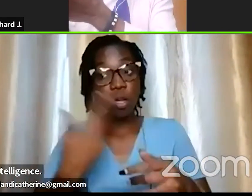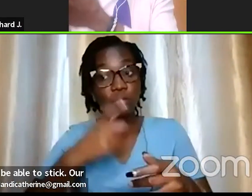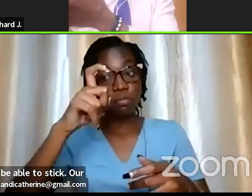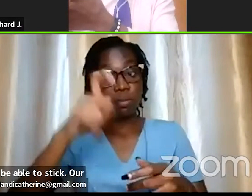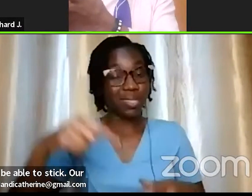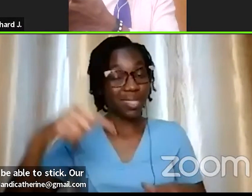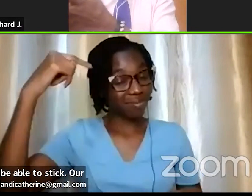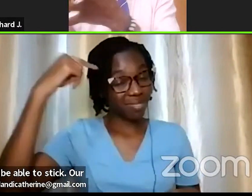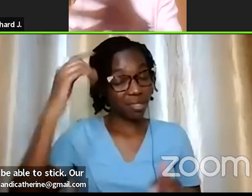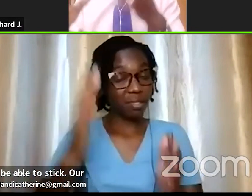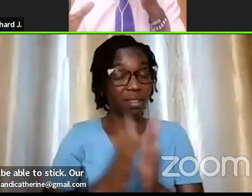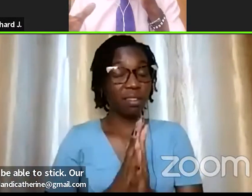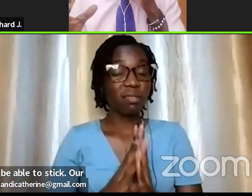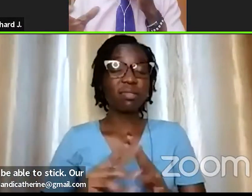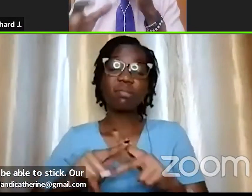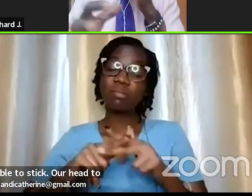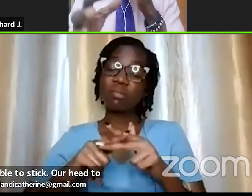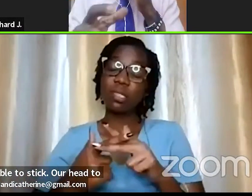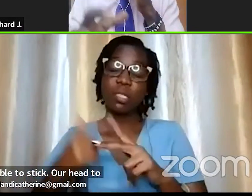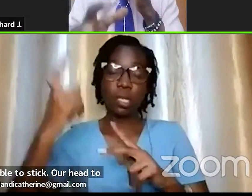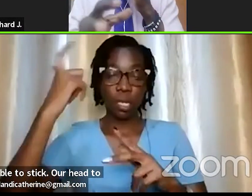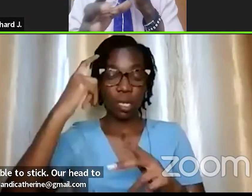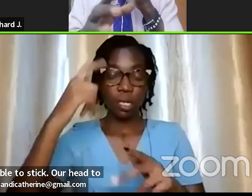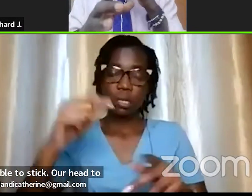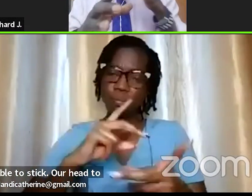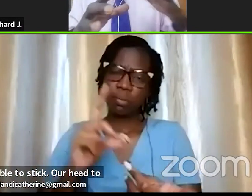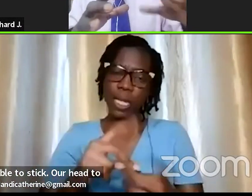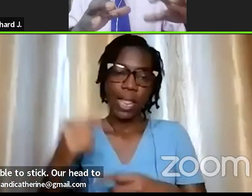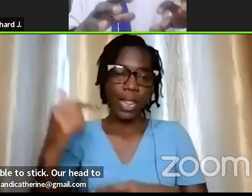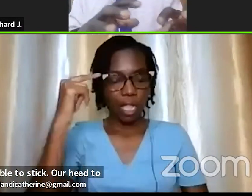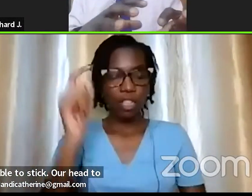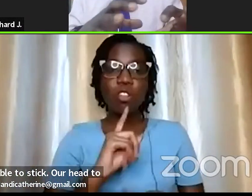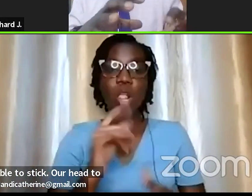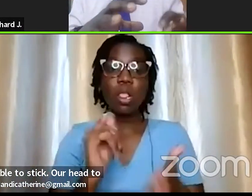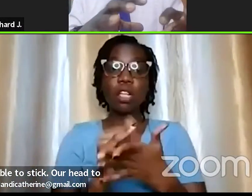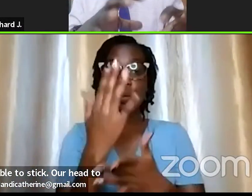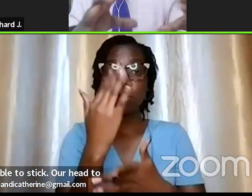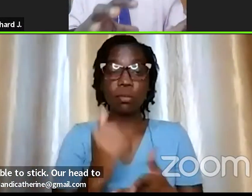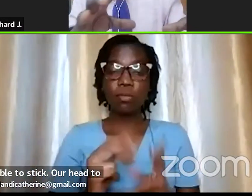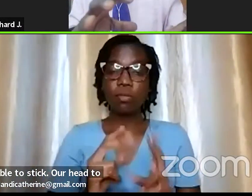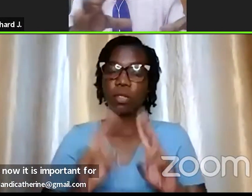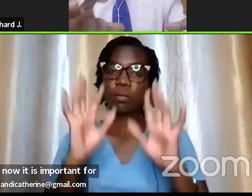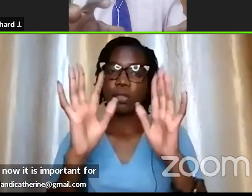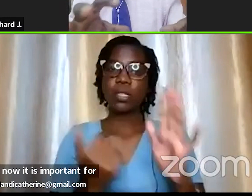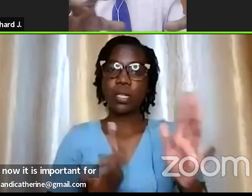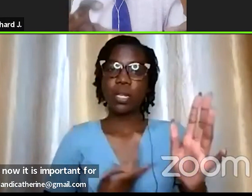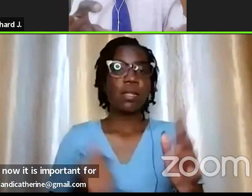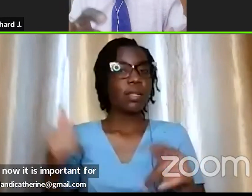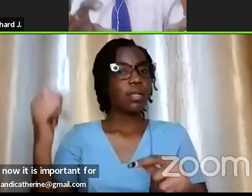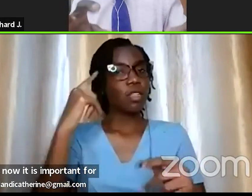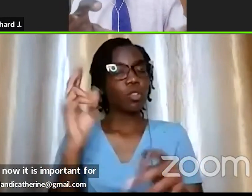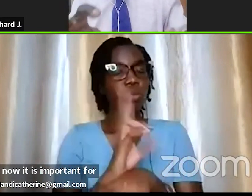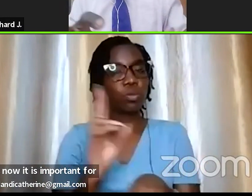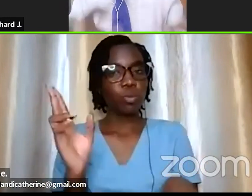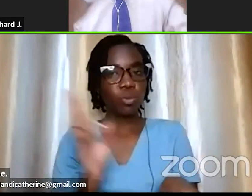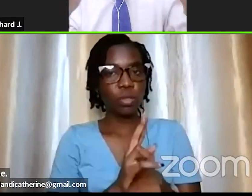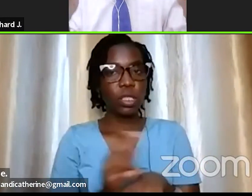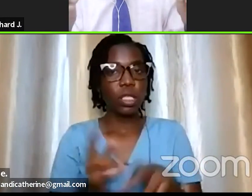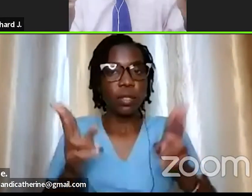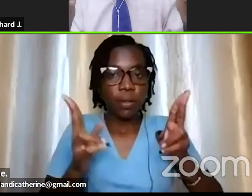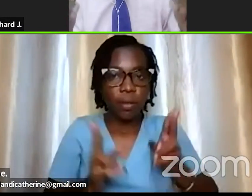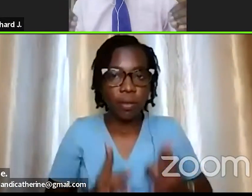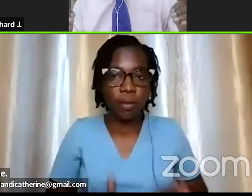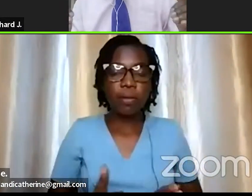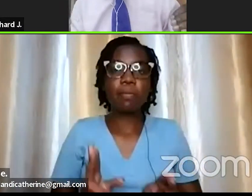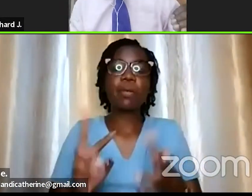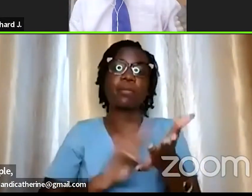heads to strategic thinking. That is where now it is important for us to use, for example, human resource information management systems, which will